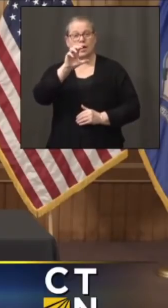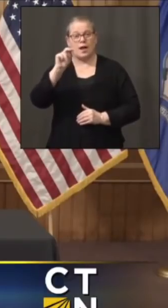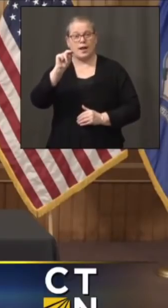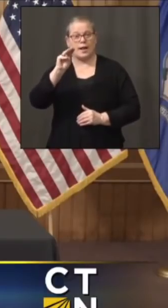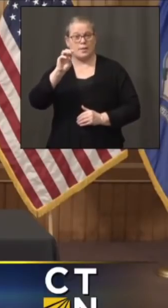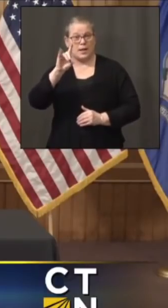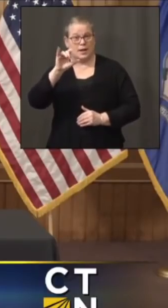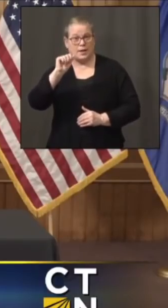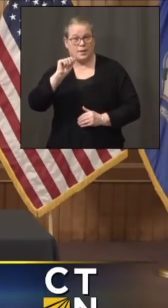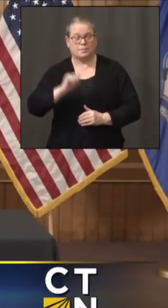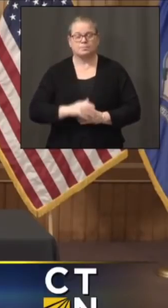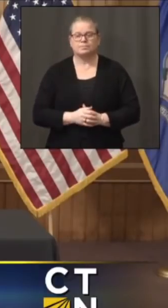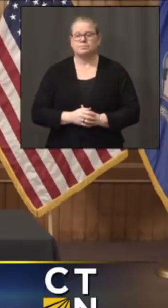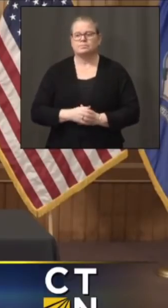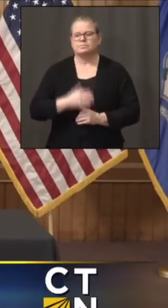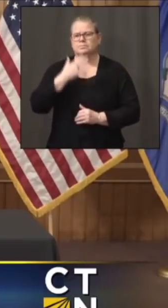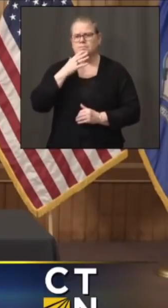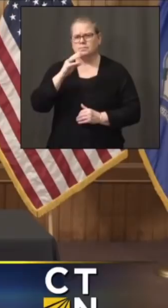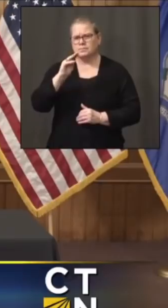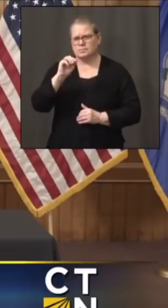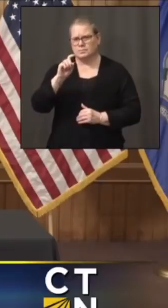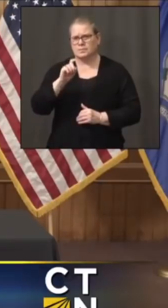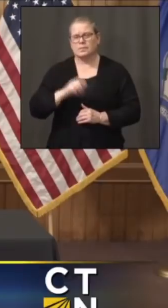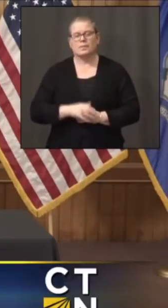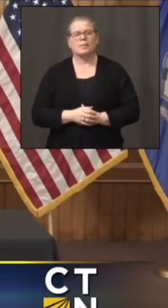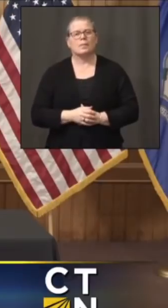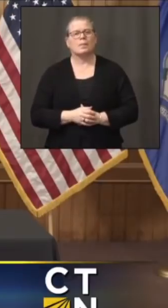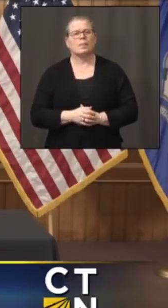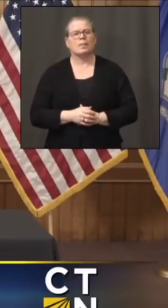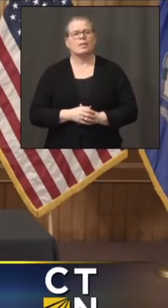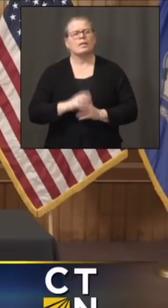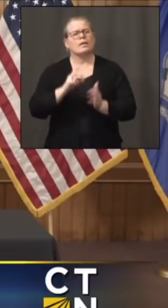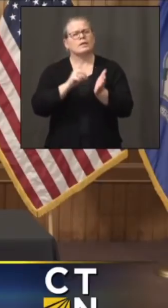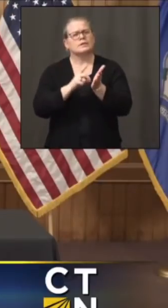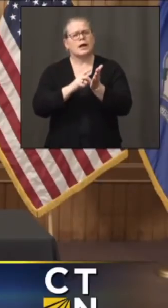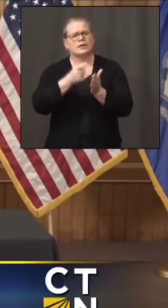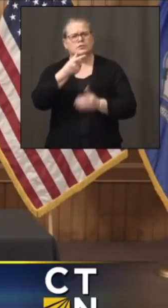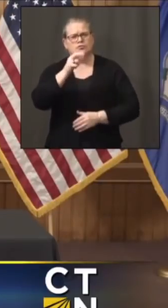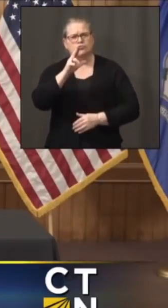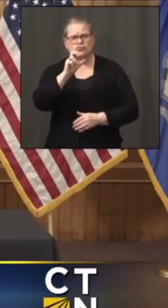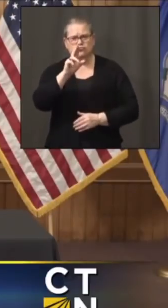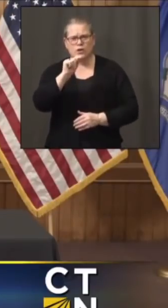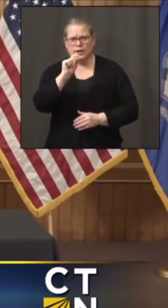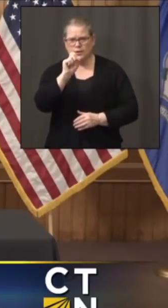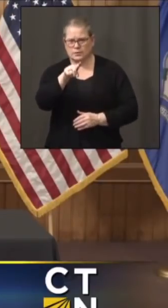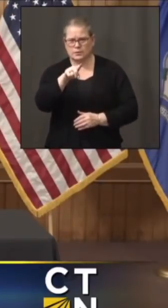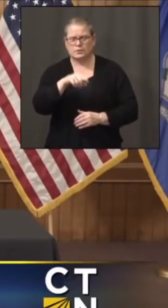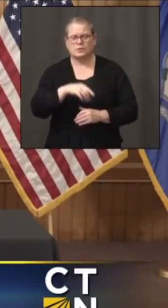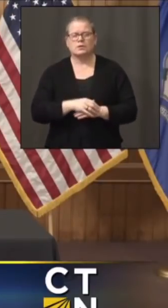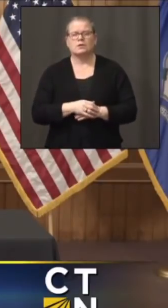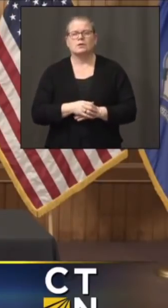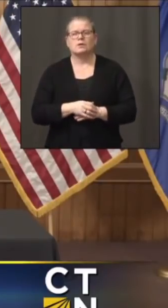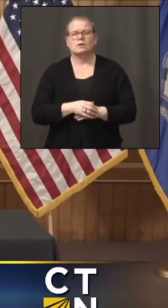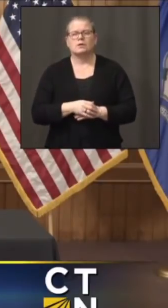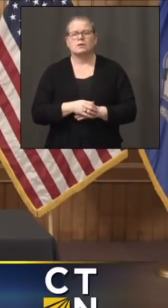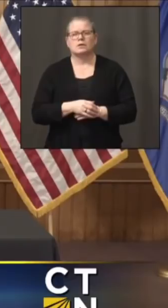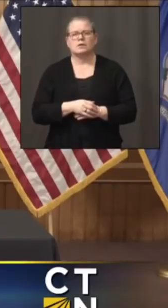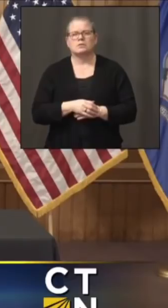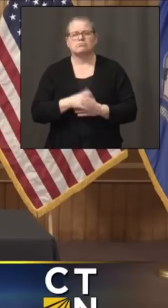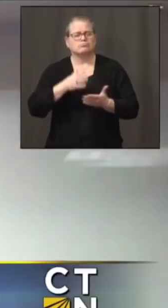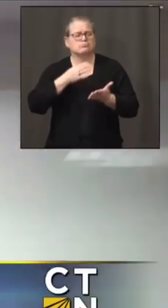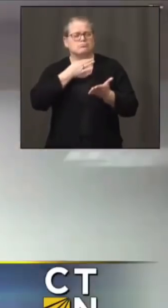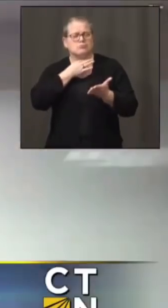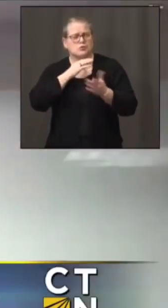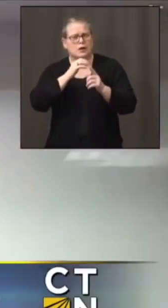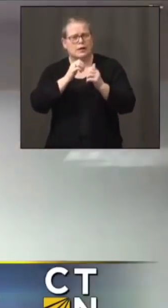Thanks, Max. Dr. Grant, could you articulate what you and your colleagues are feeling now that